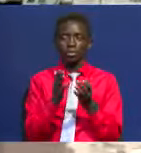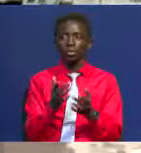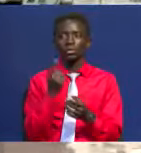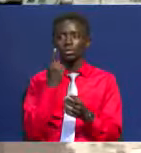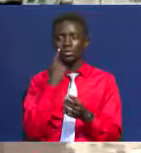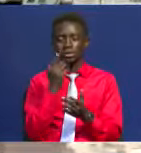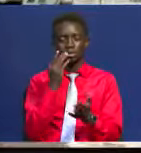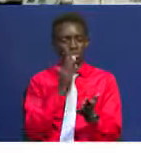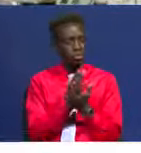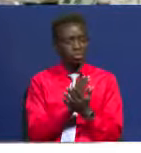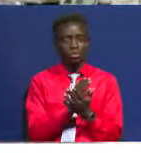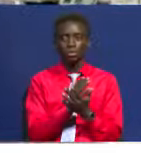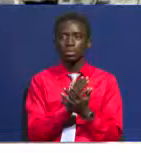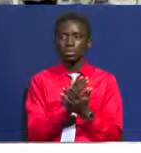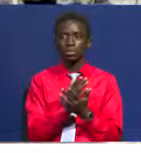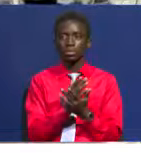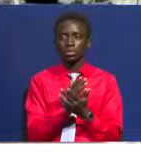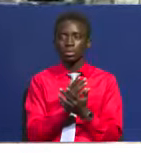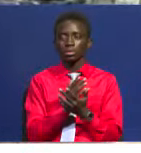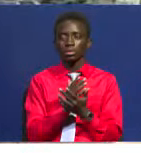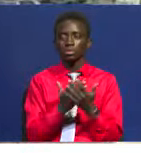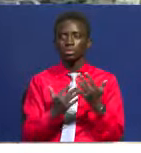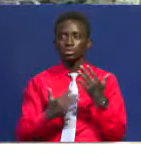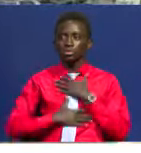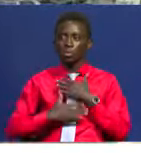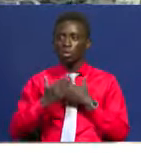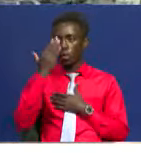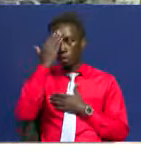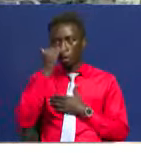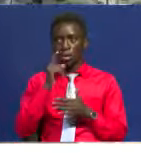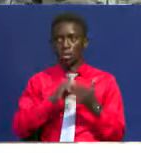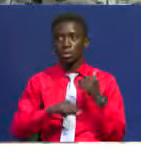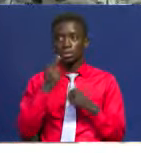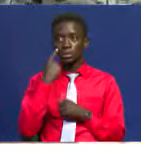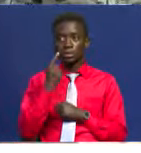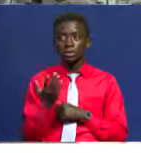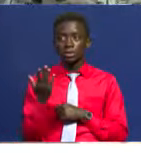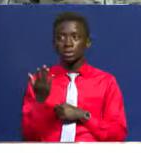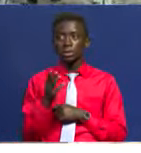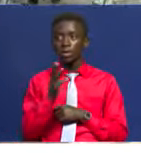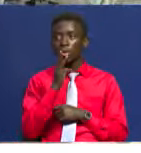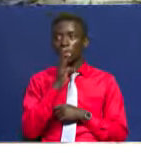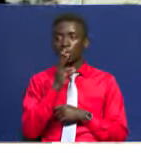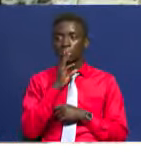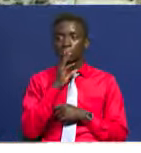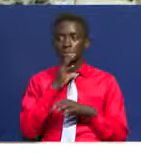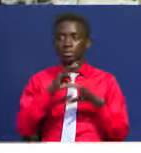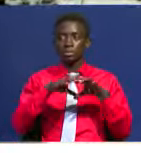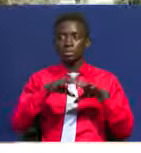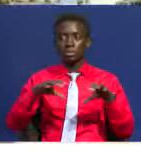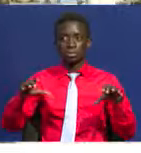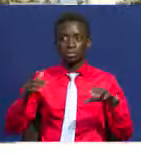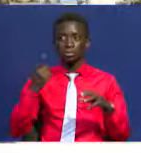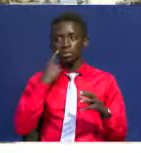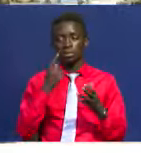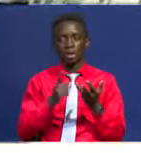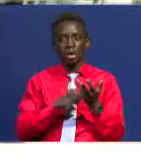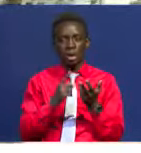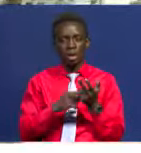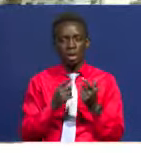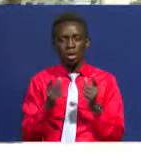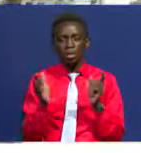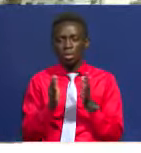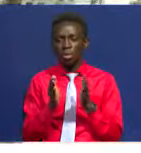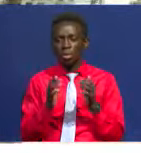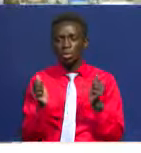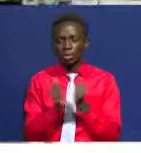apocalyptic. What we can see also here in Wabera Street, we can see one of the water cannons. We counted about 10 as we were coming here,